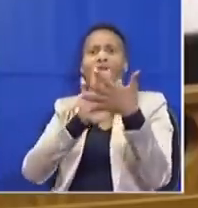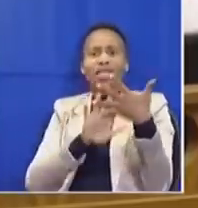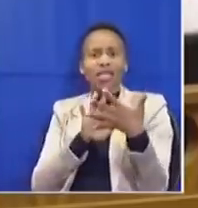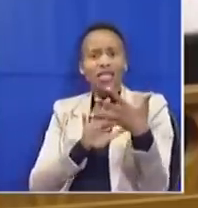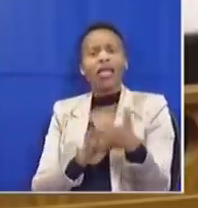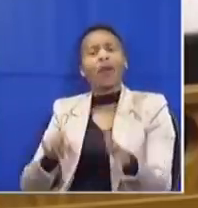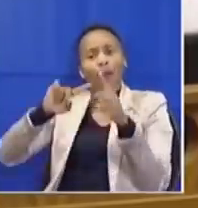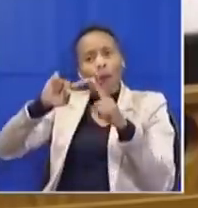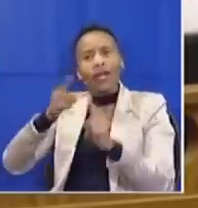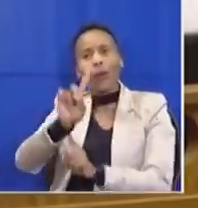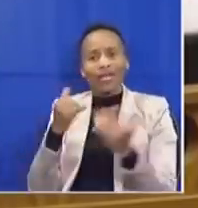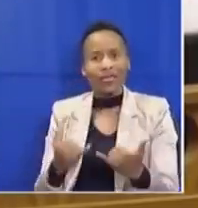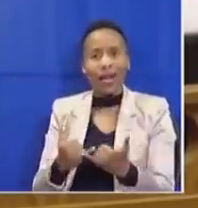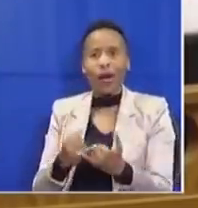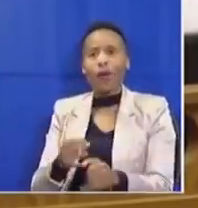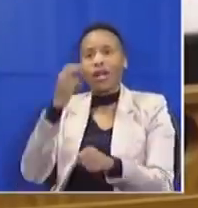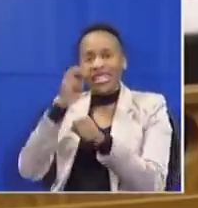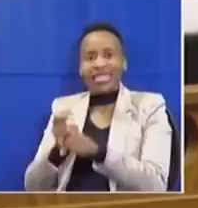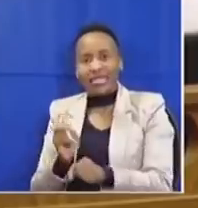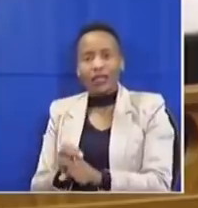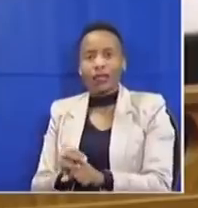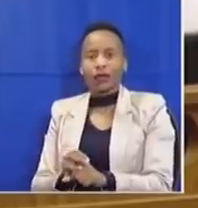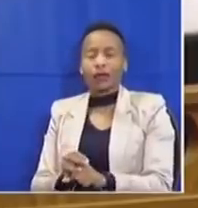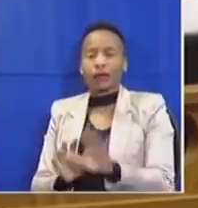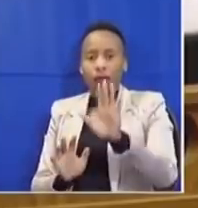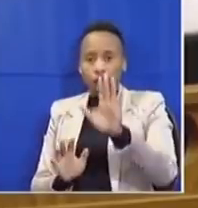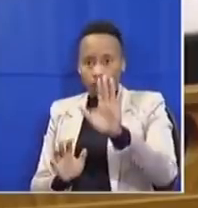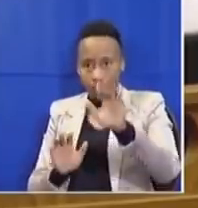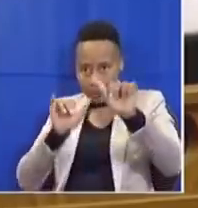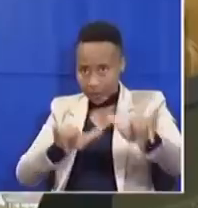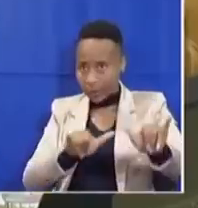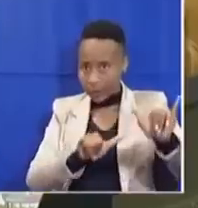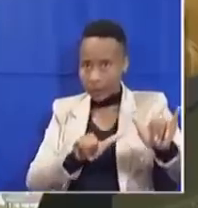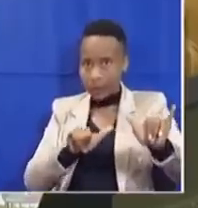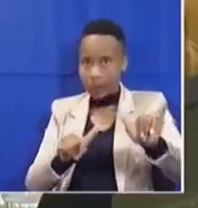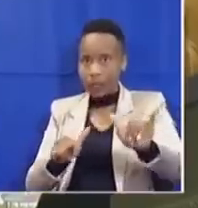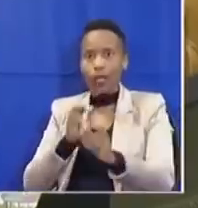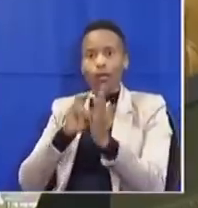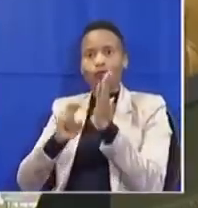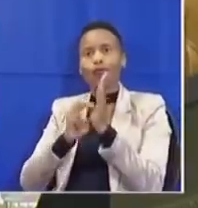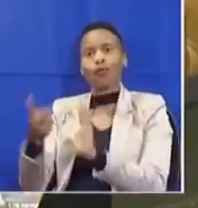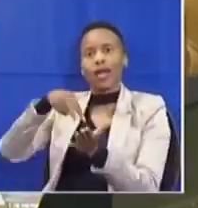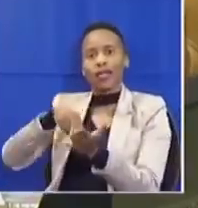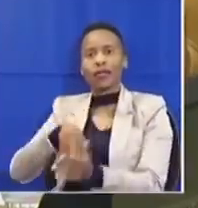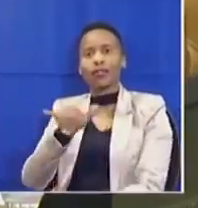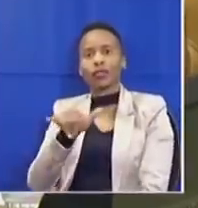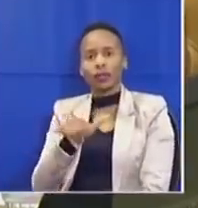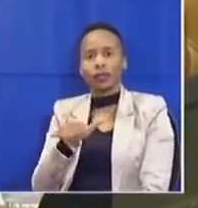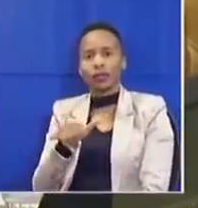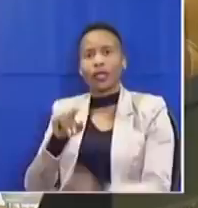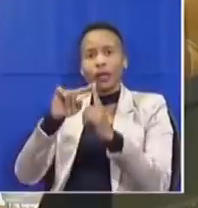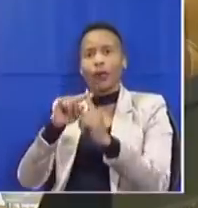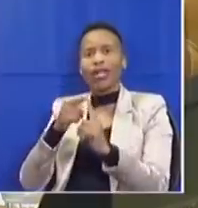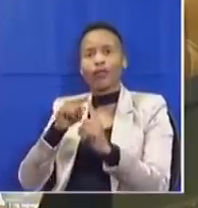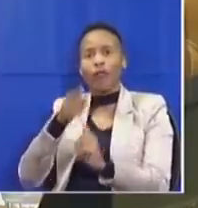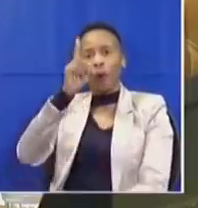break down when someone honourable is unhappy. Honourable vessels, please take your seat. On what rule are you rising, honourable member? It's a point of order,